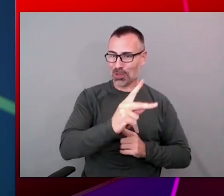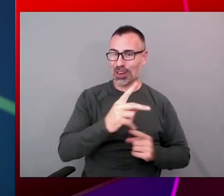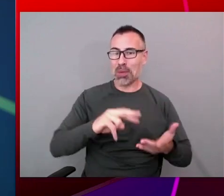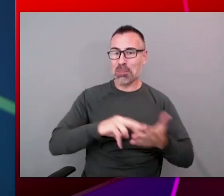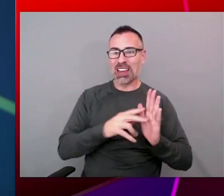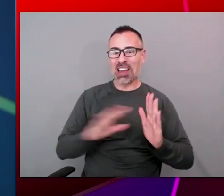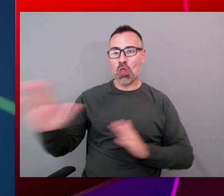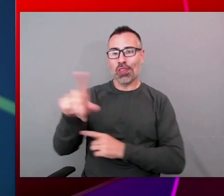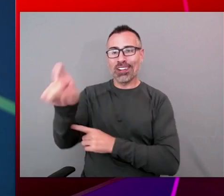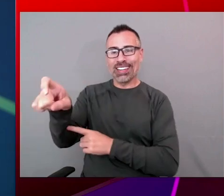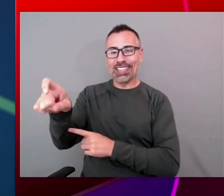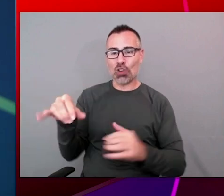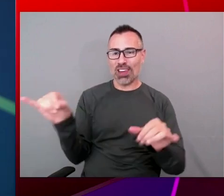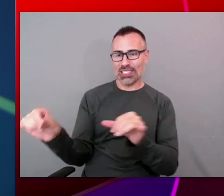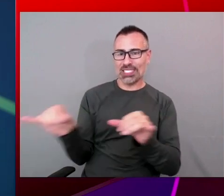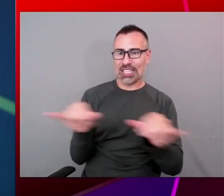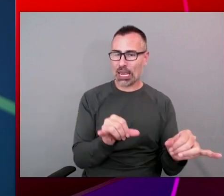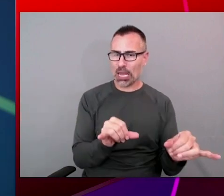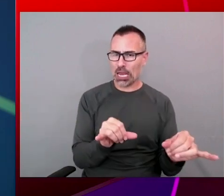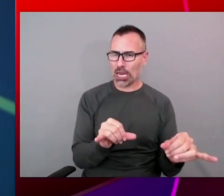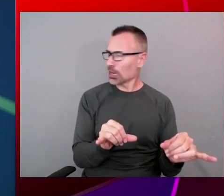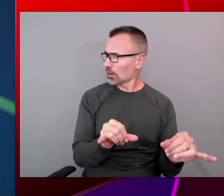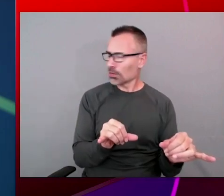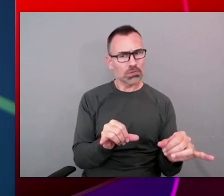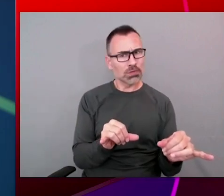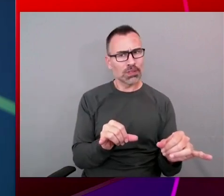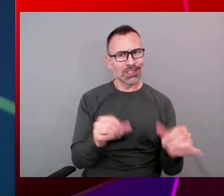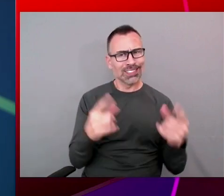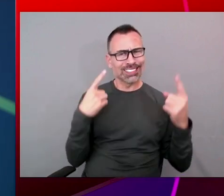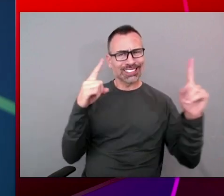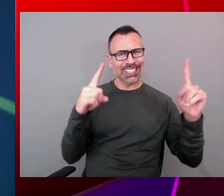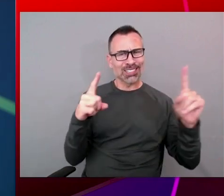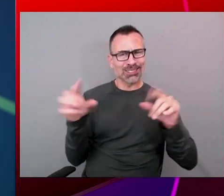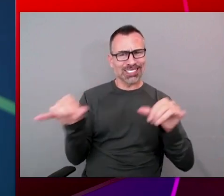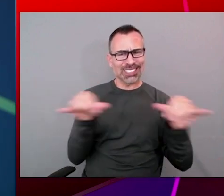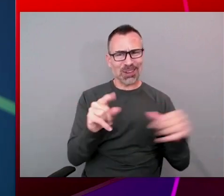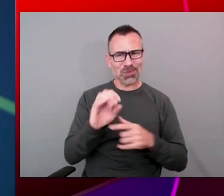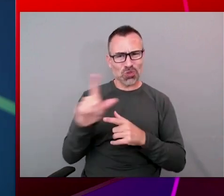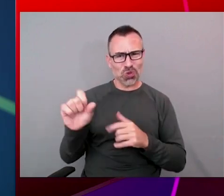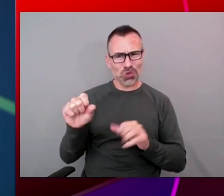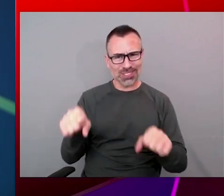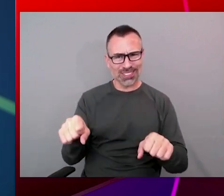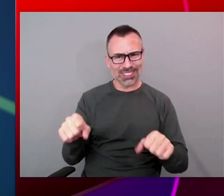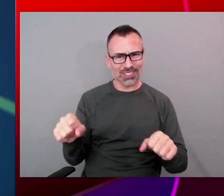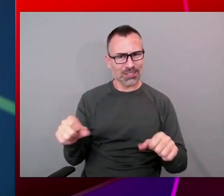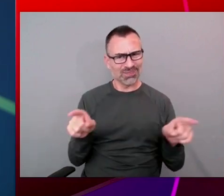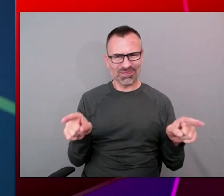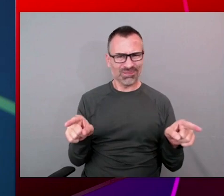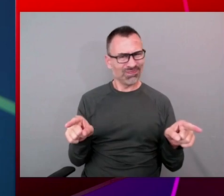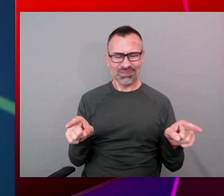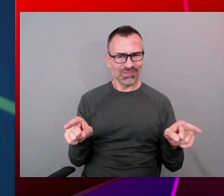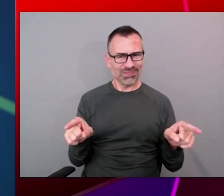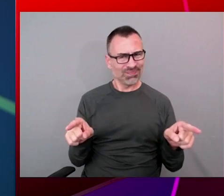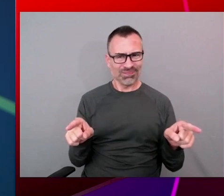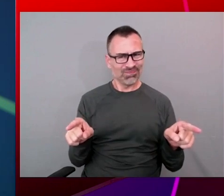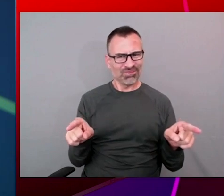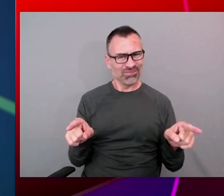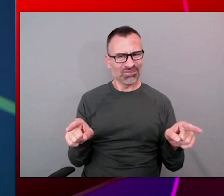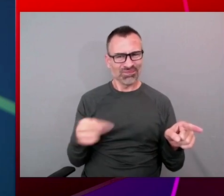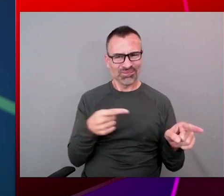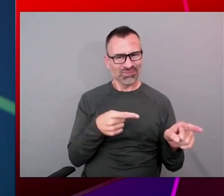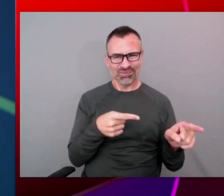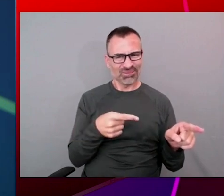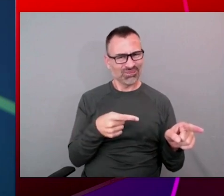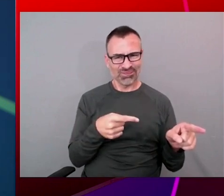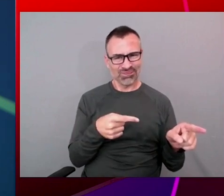successful with the same tools and opportunities, right? And with equity, what we're saying is that no, we need to make